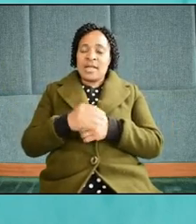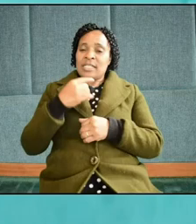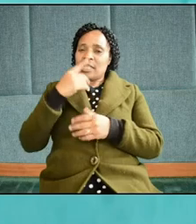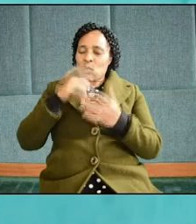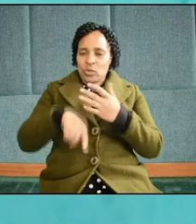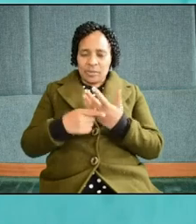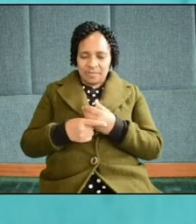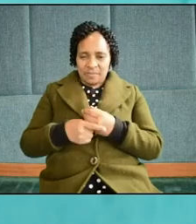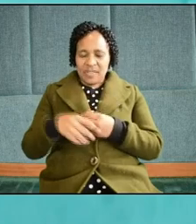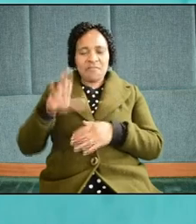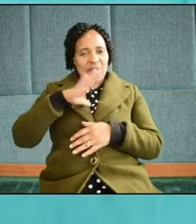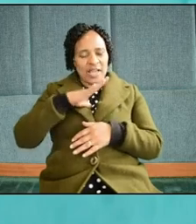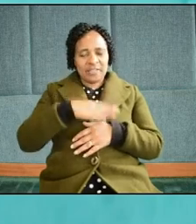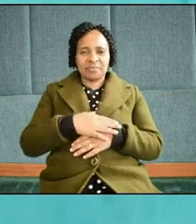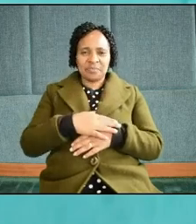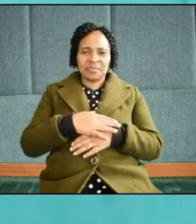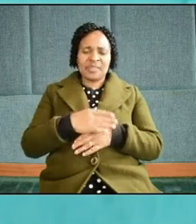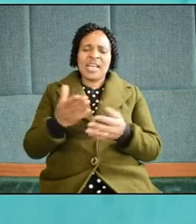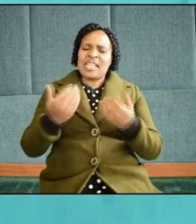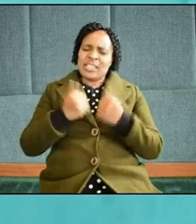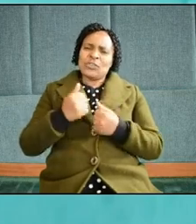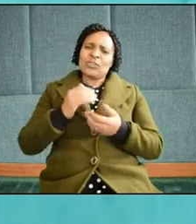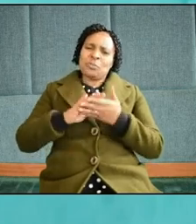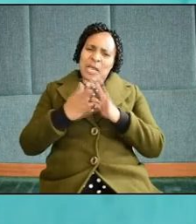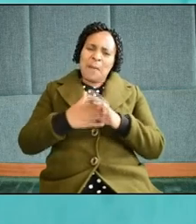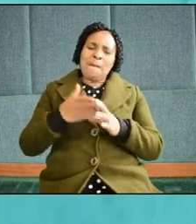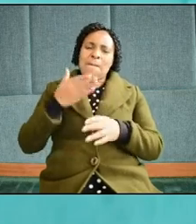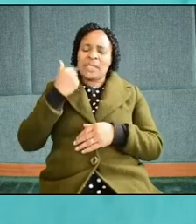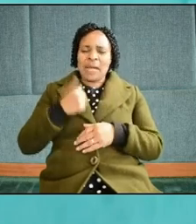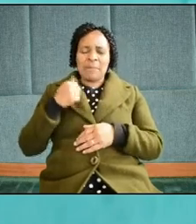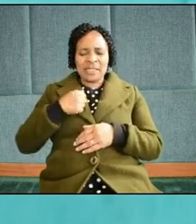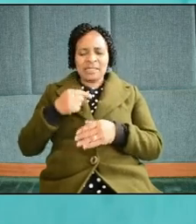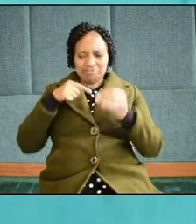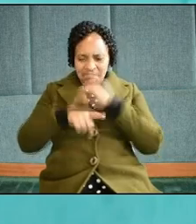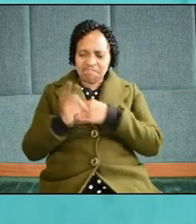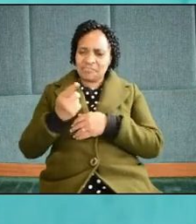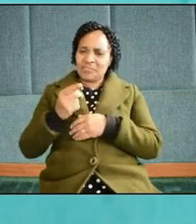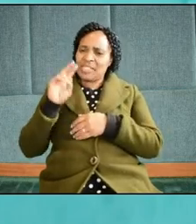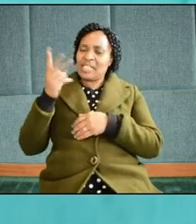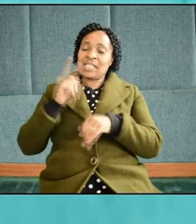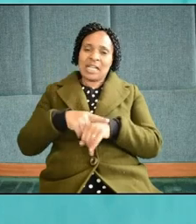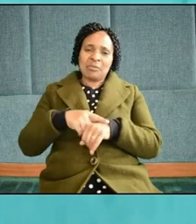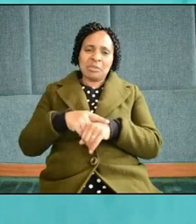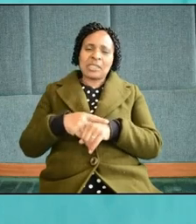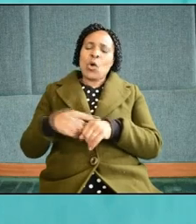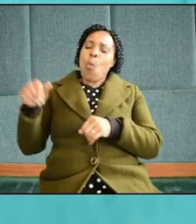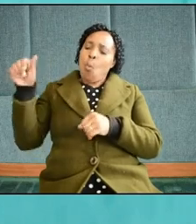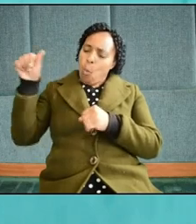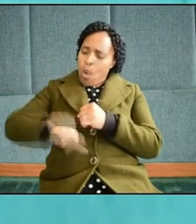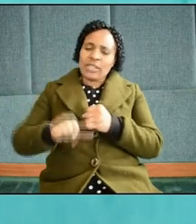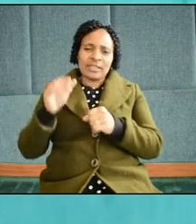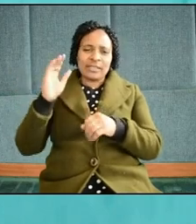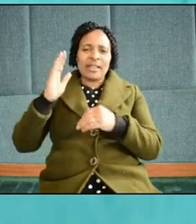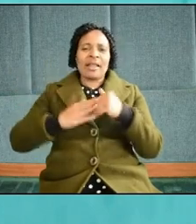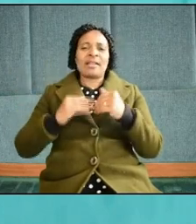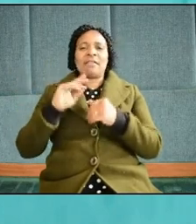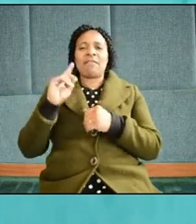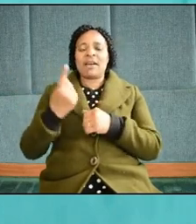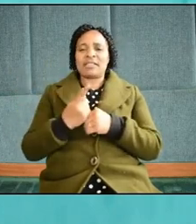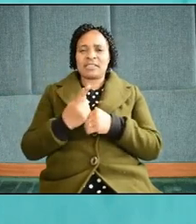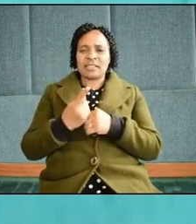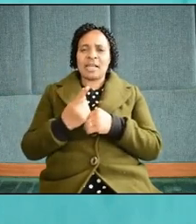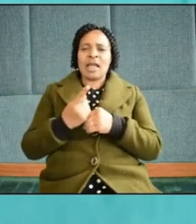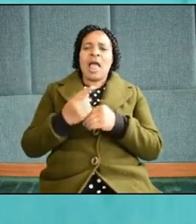he said, okay, fine. I need to get better, so I'll go in the second time. And it was even worse than the first. But